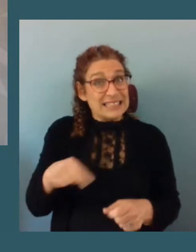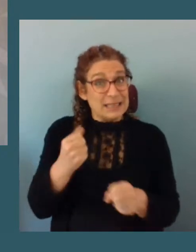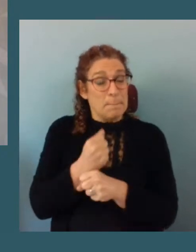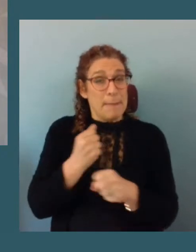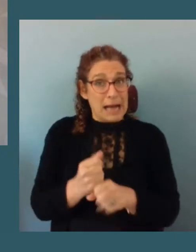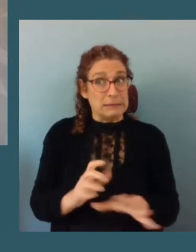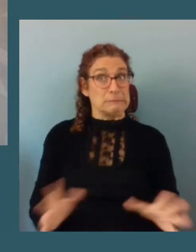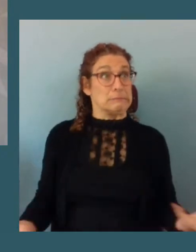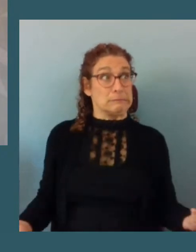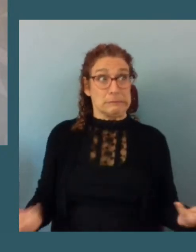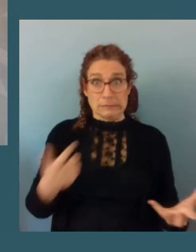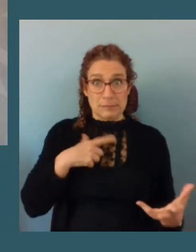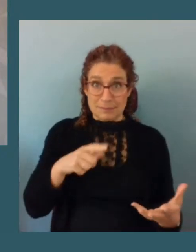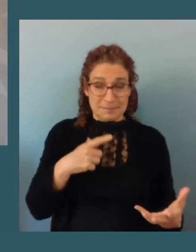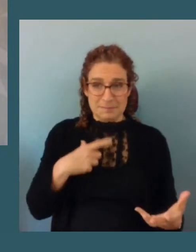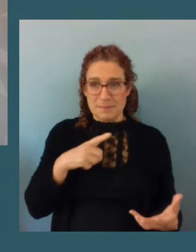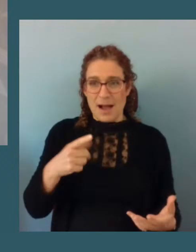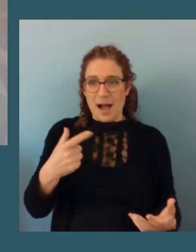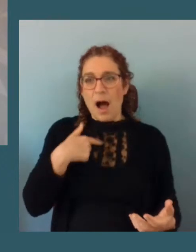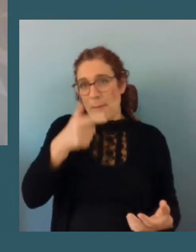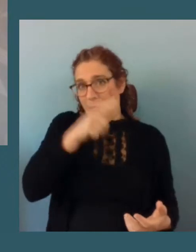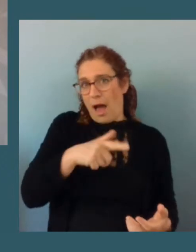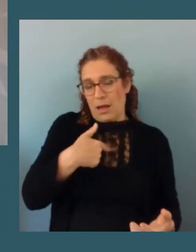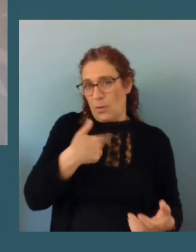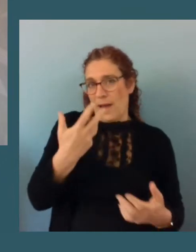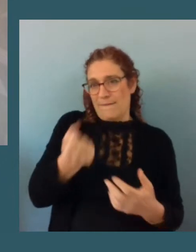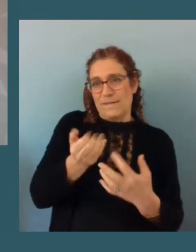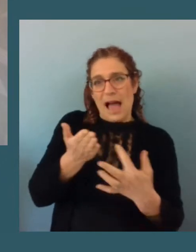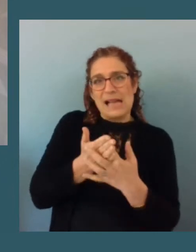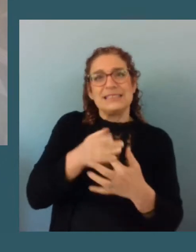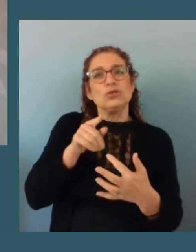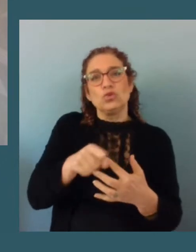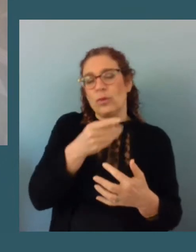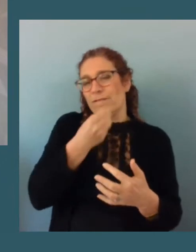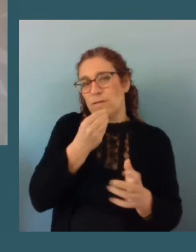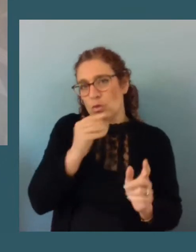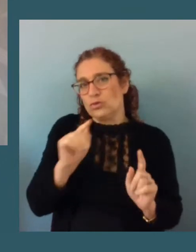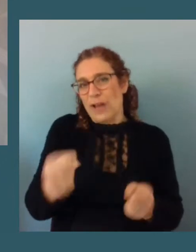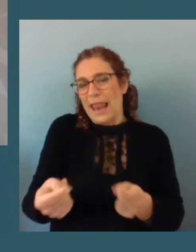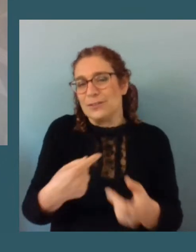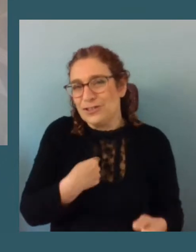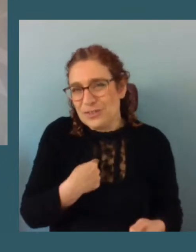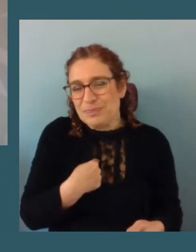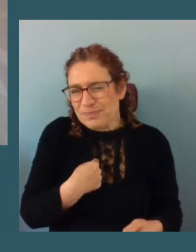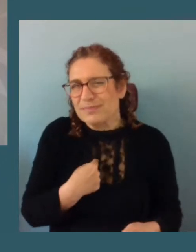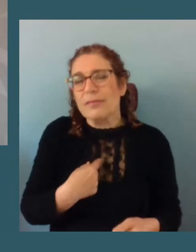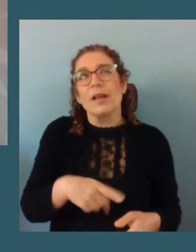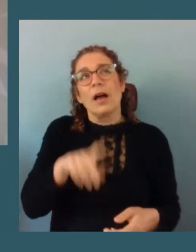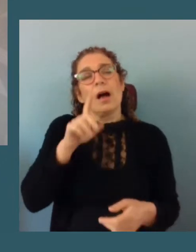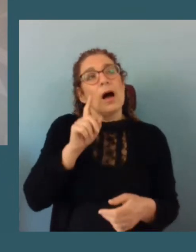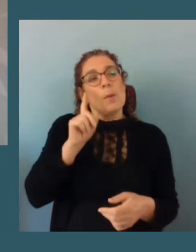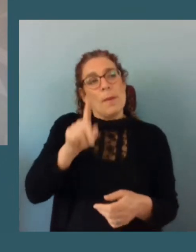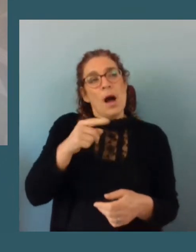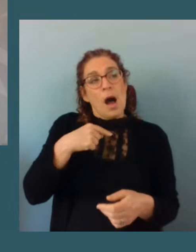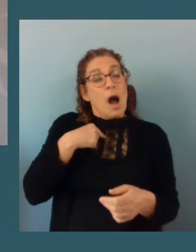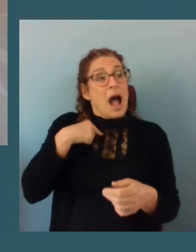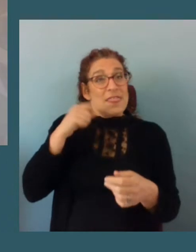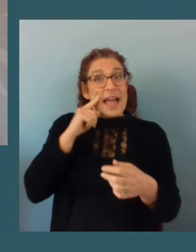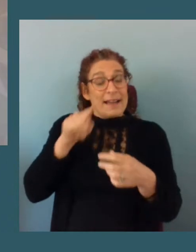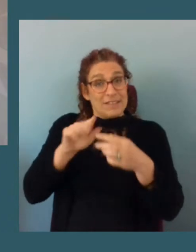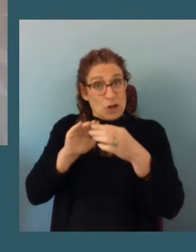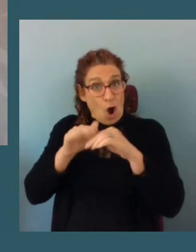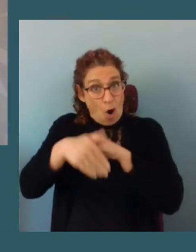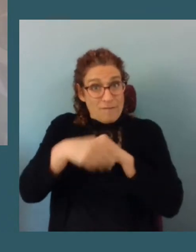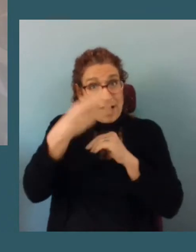this. I'm very lucky that we got access to challenges. I think if it's certainly going above 3 millimeters, I think you probably do need to do